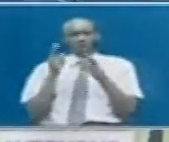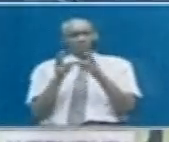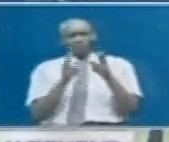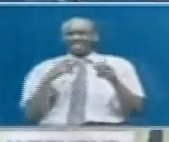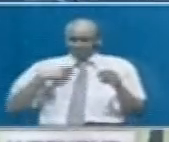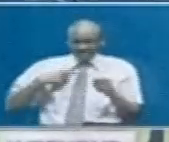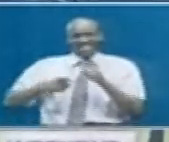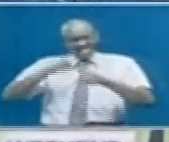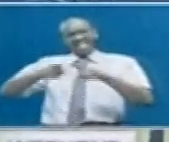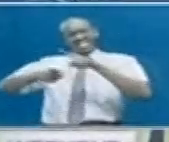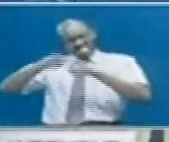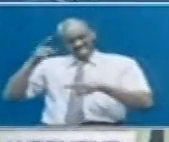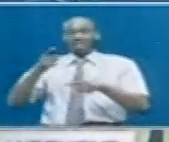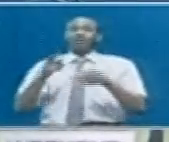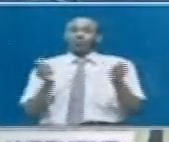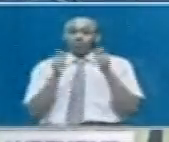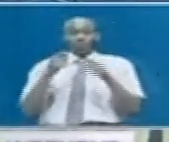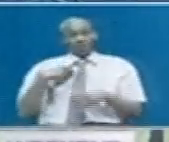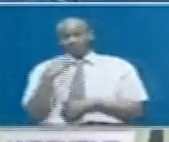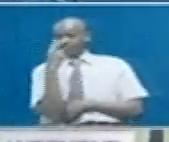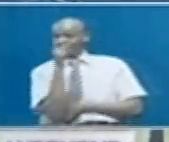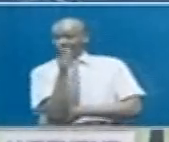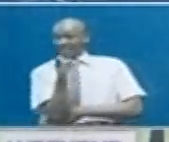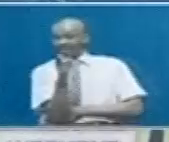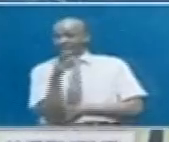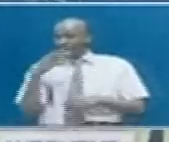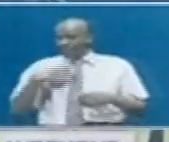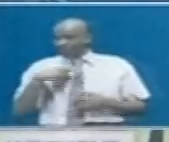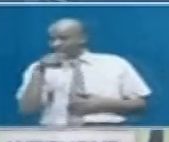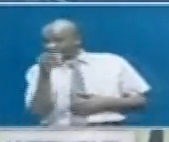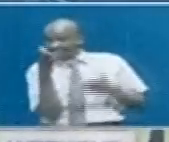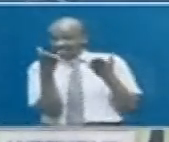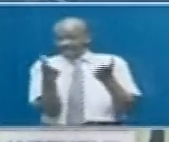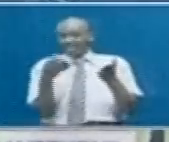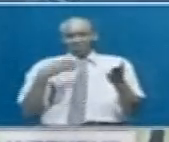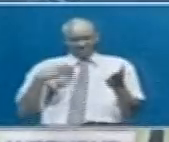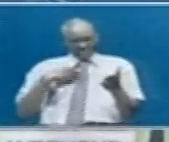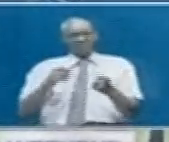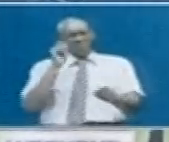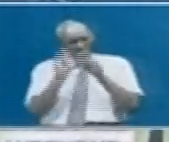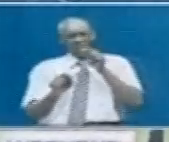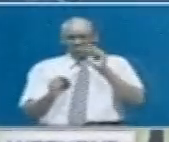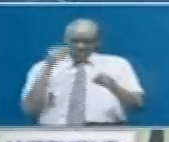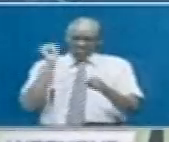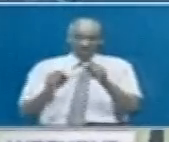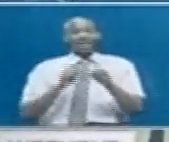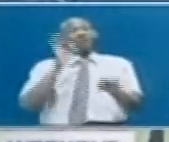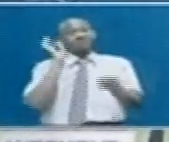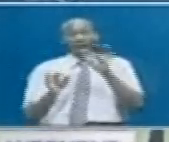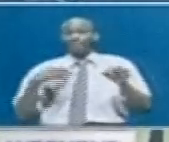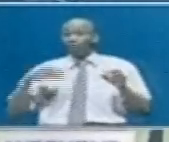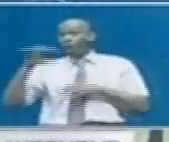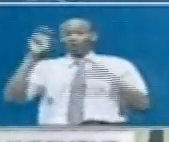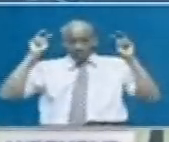witch hunting and burning of suspected sorcerers. Those accused are tortured brutally before they are set on fire in front of a whole